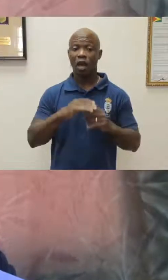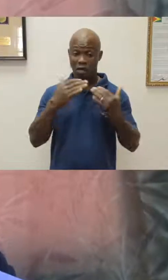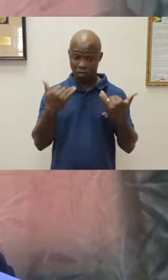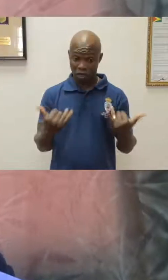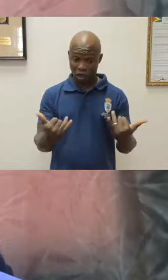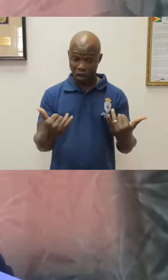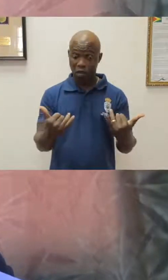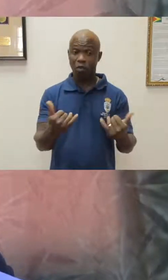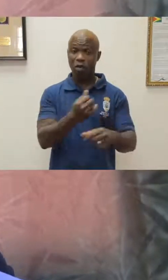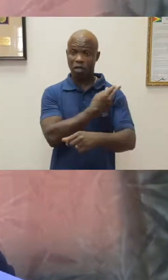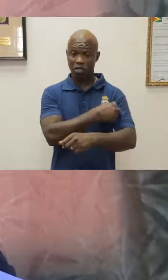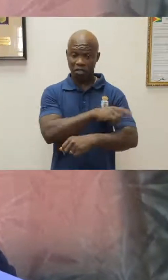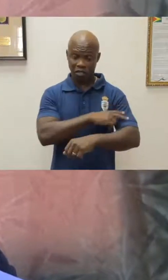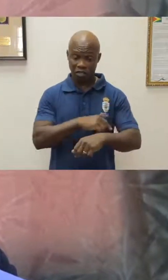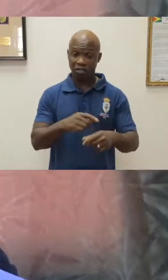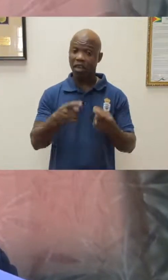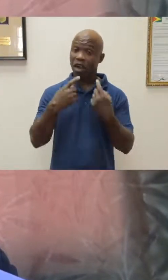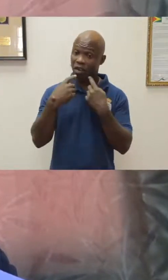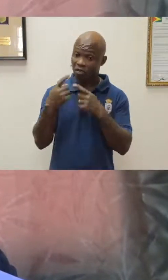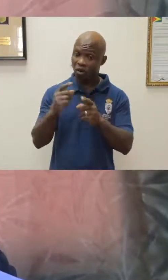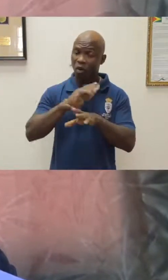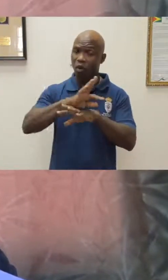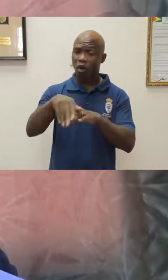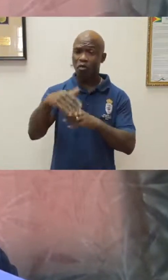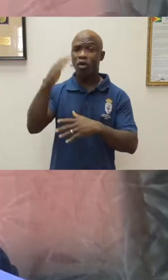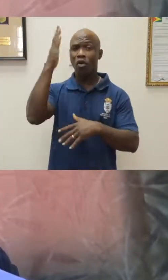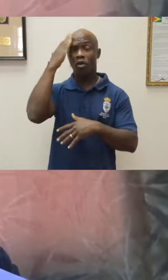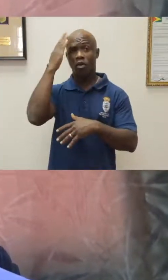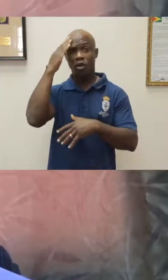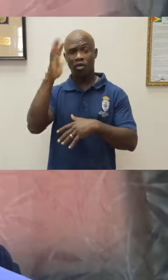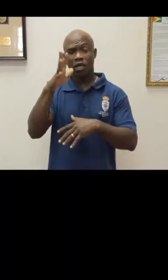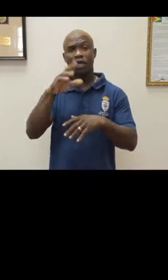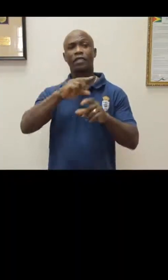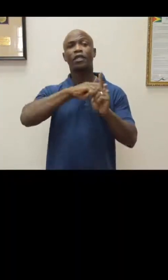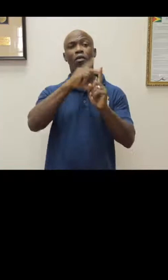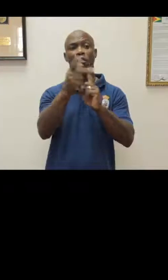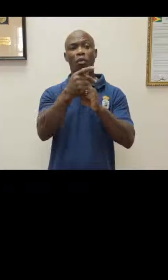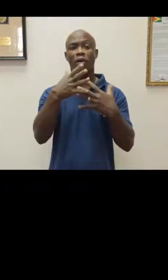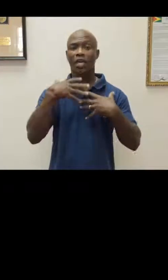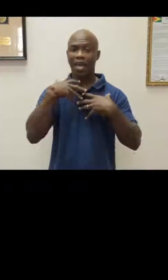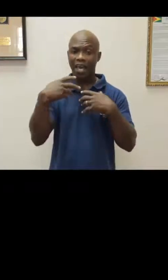health guidelines as we work together to defeat COVID-19.